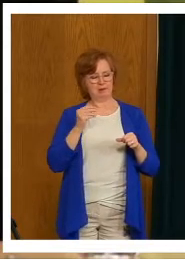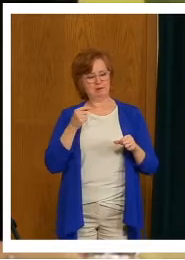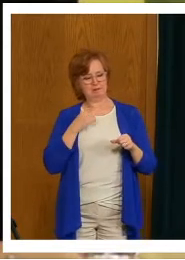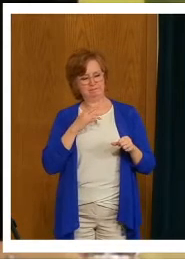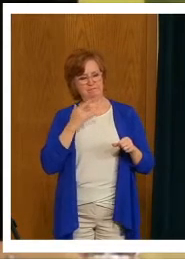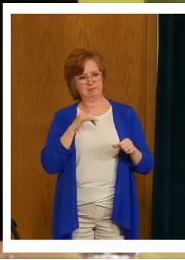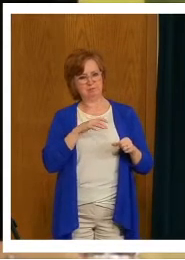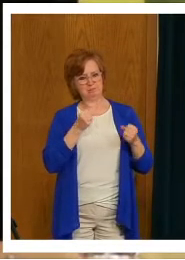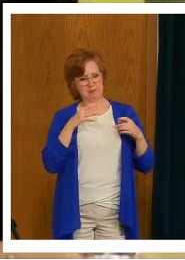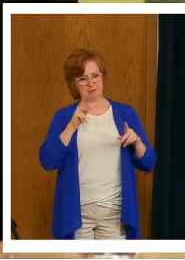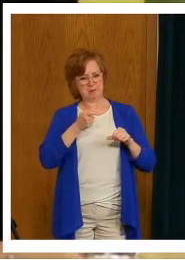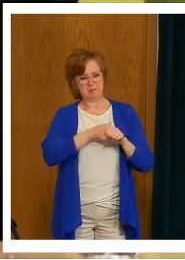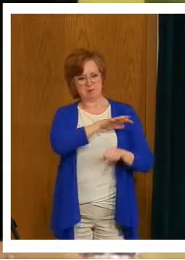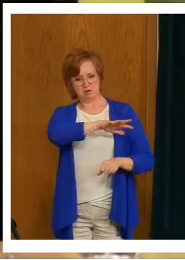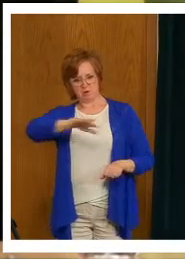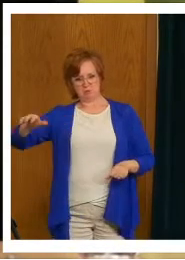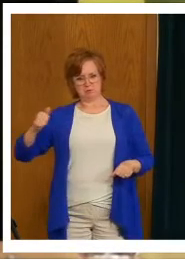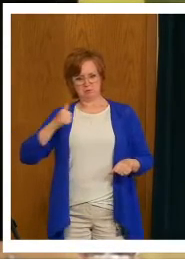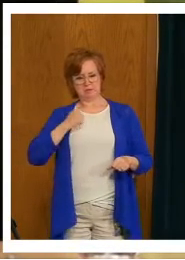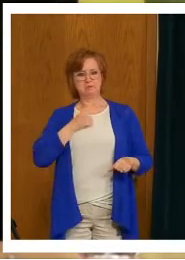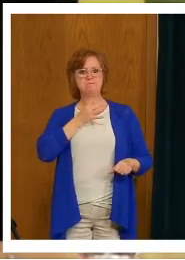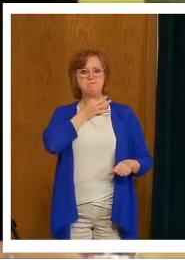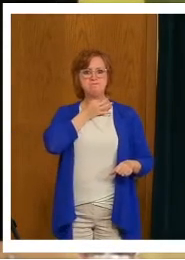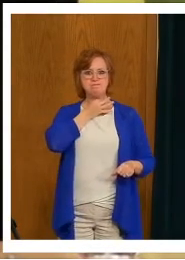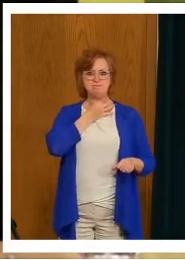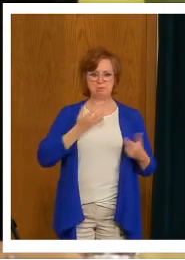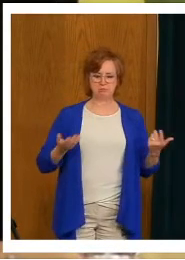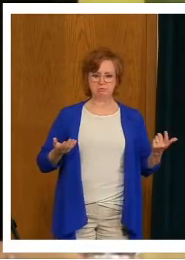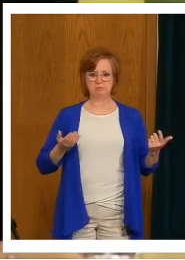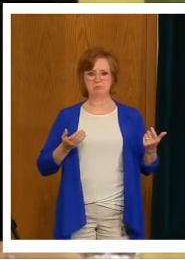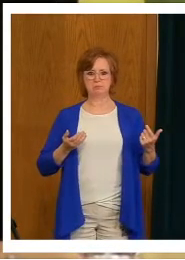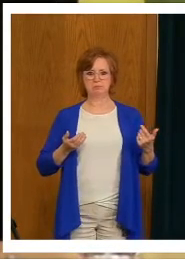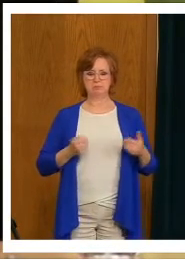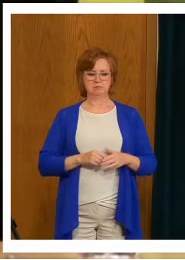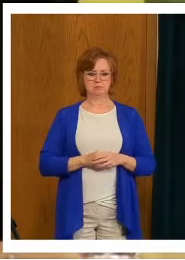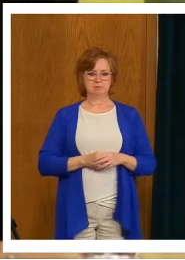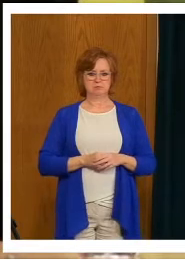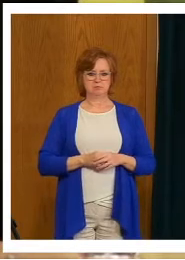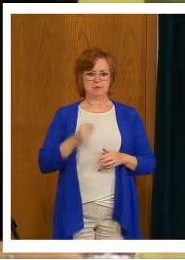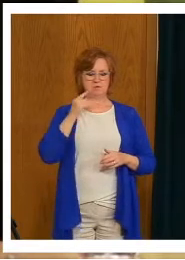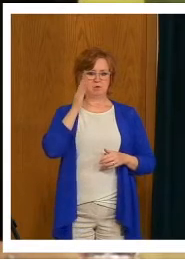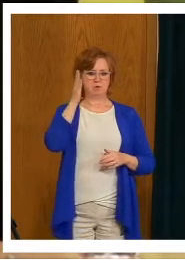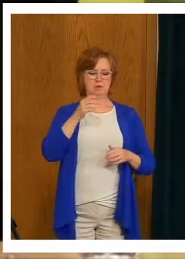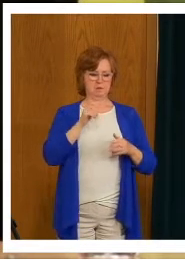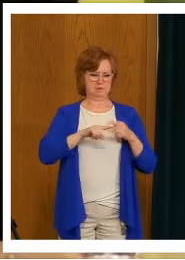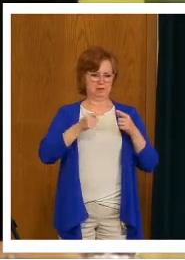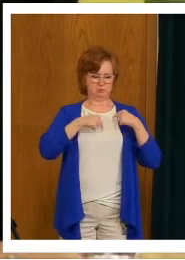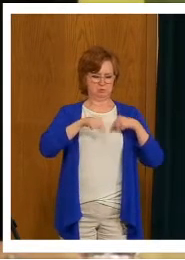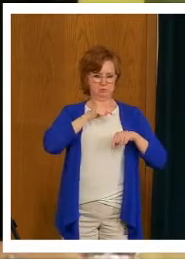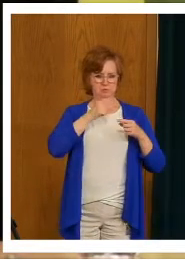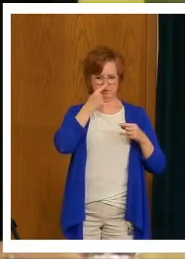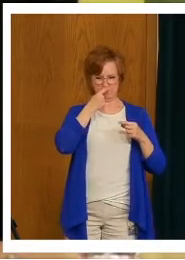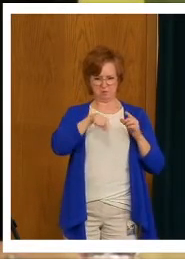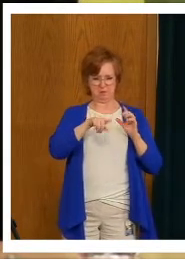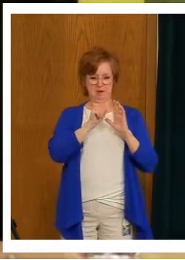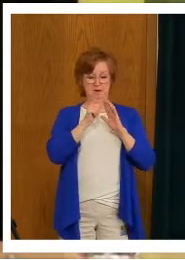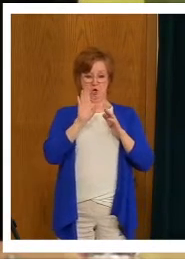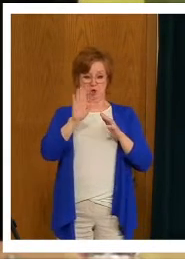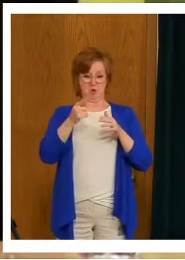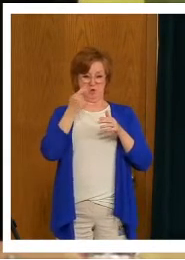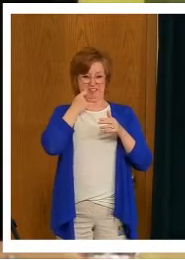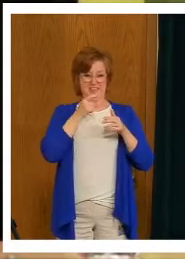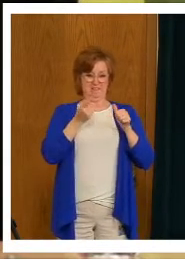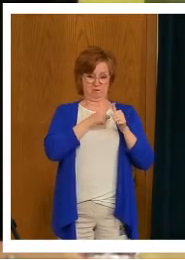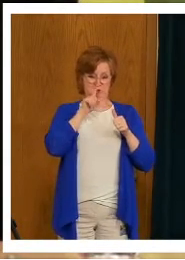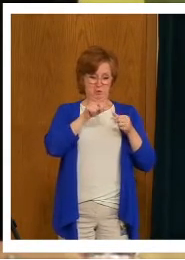or asking the same questions in the months ahead. I'd maybe just back up to your first question as well for just a moment,